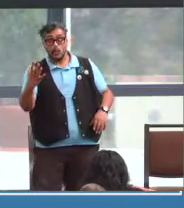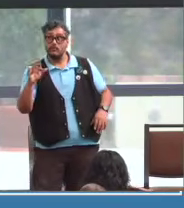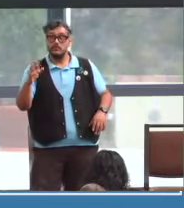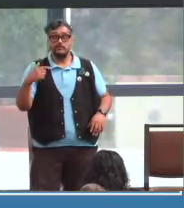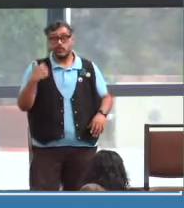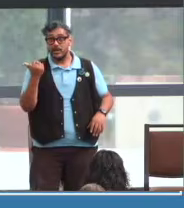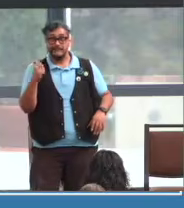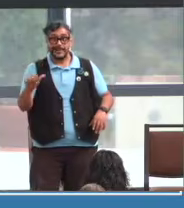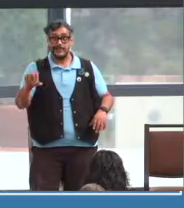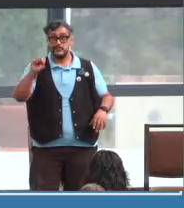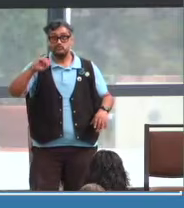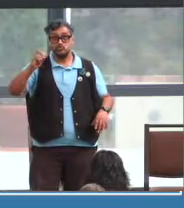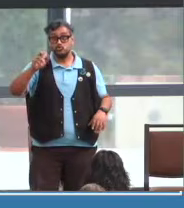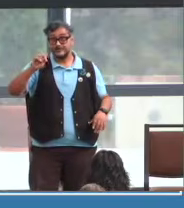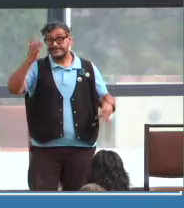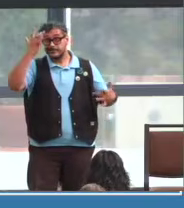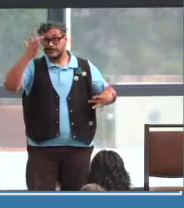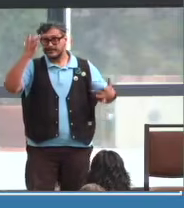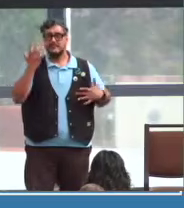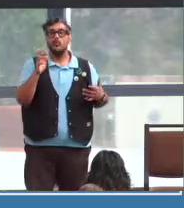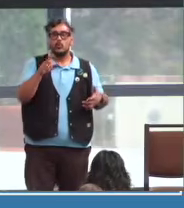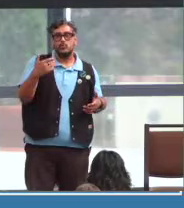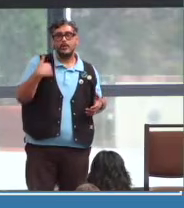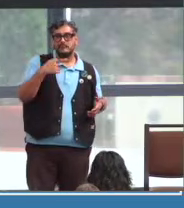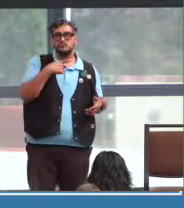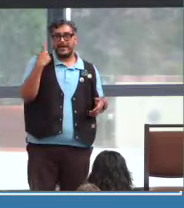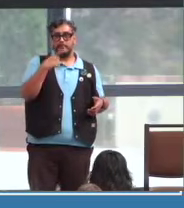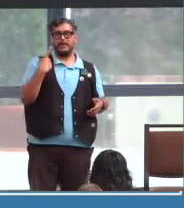of Sjogren's disease or dry mouth and strategies to reduce that.